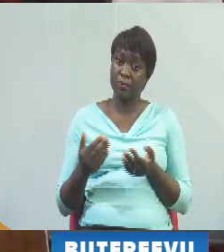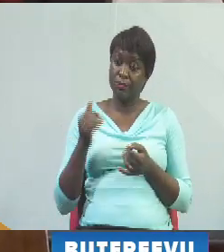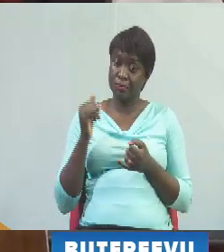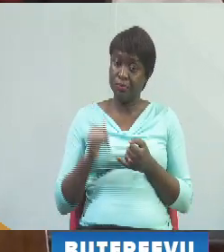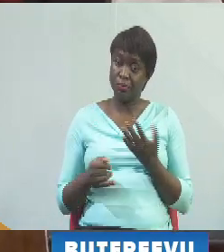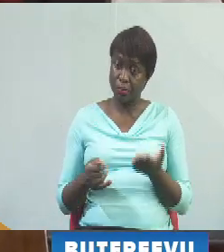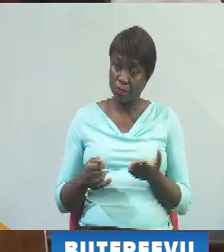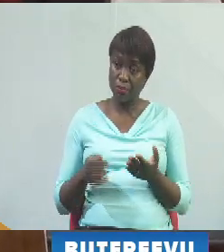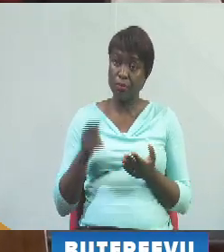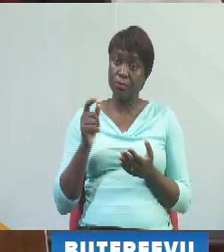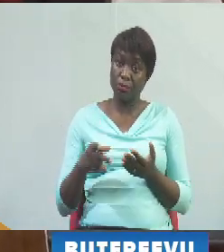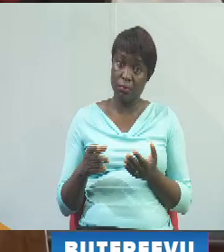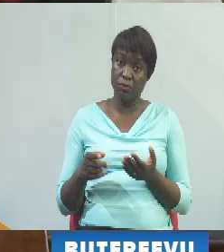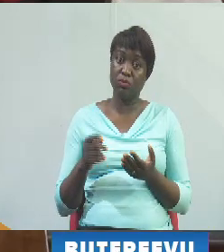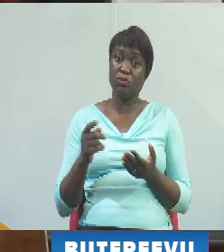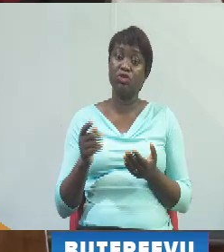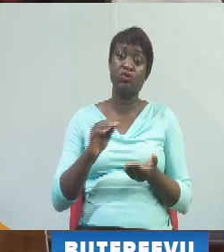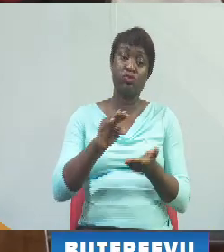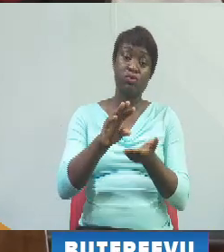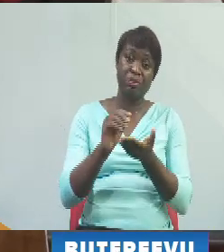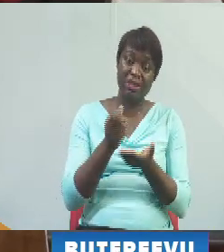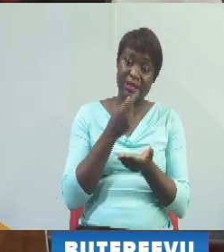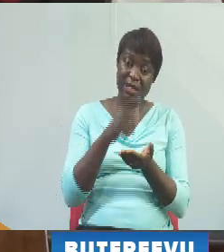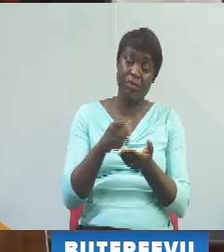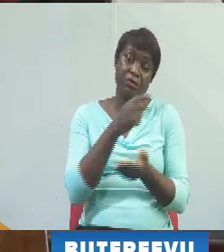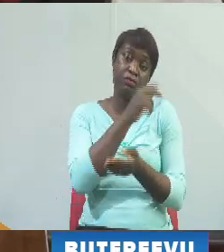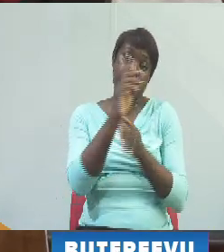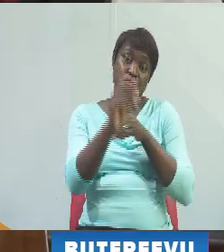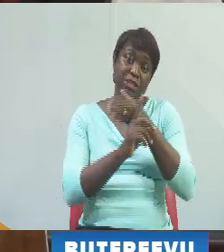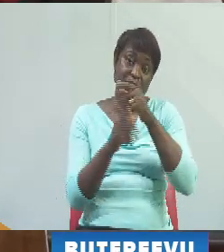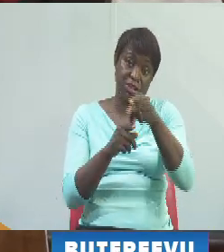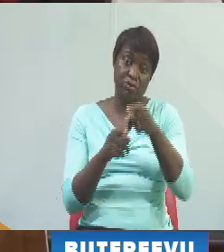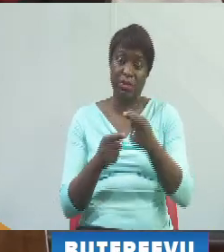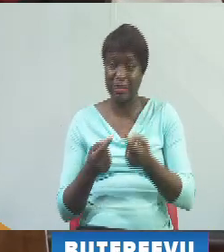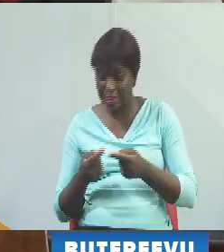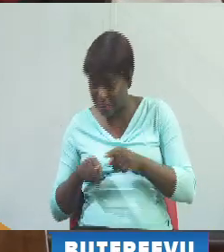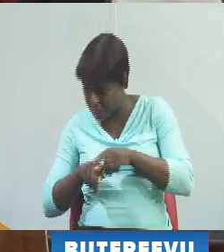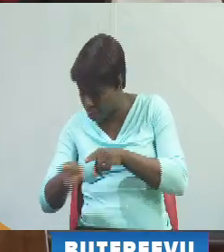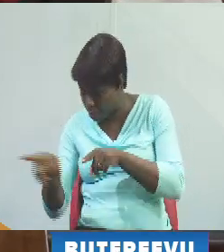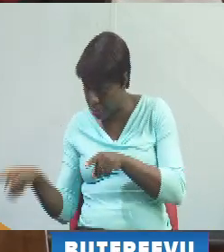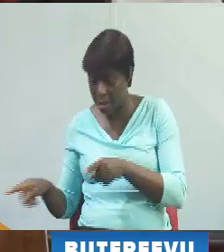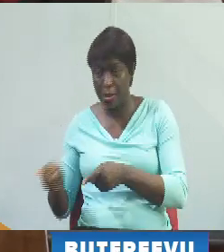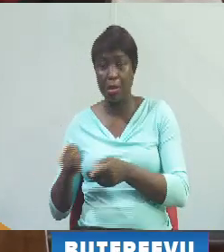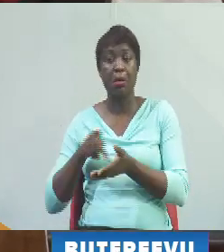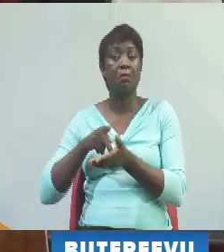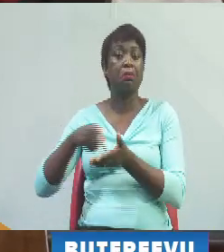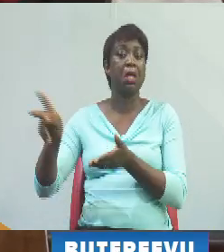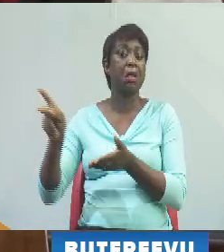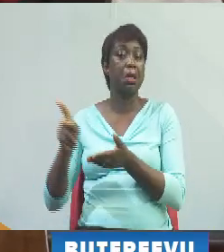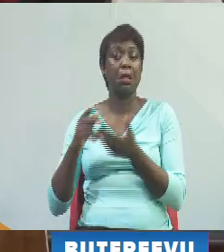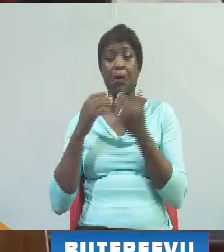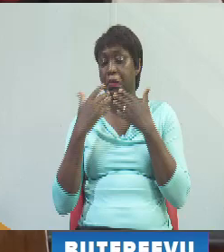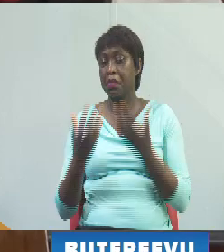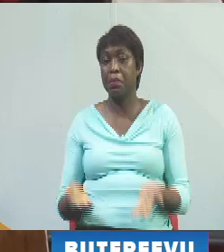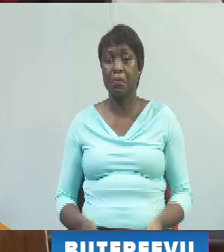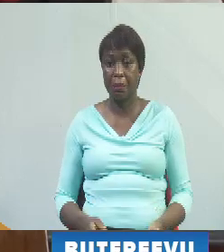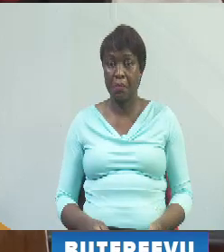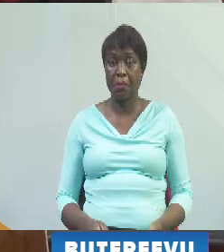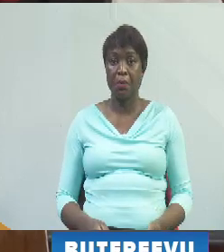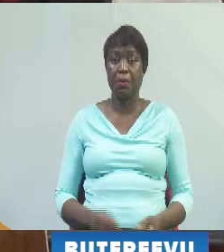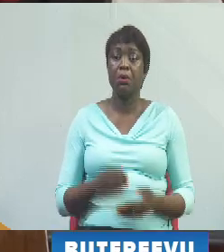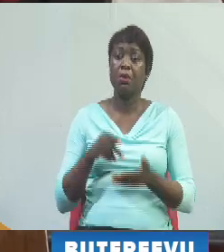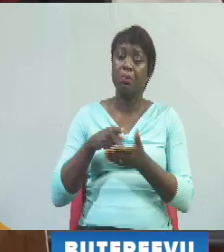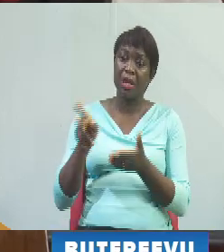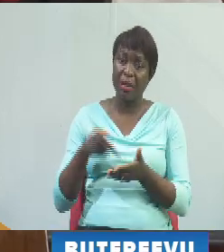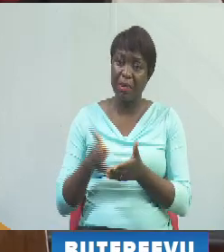the districts and takes to the lower health facilities, was not paid on time. The delayed payments affected the ability